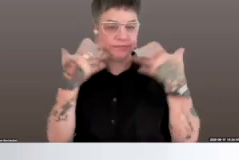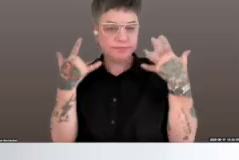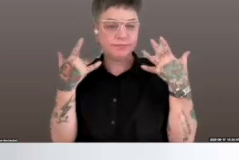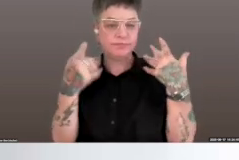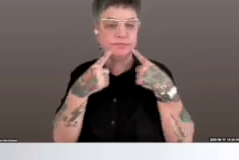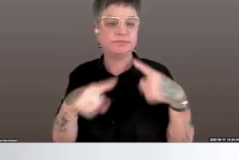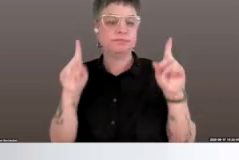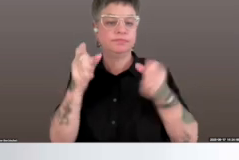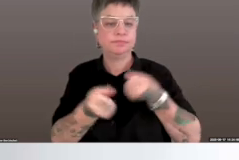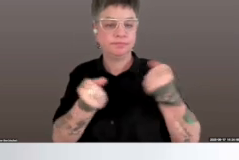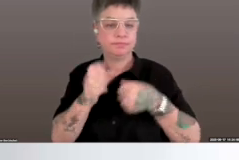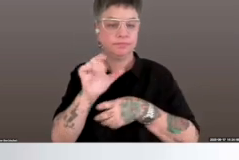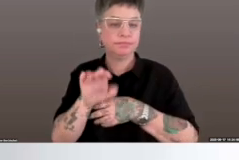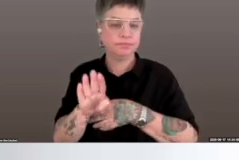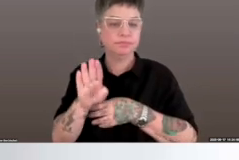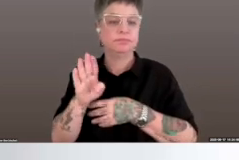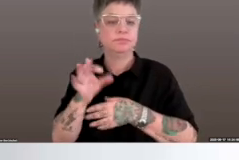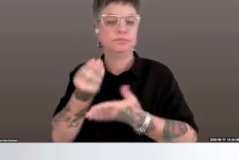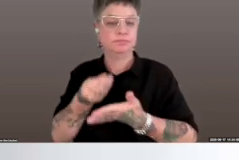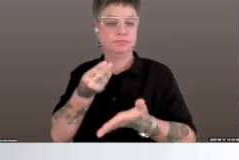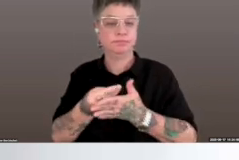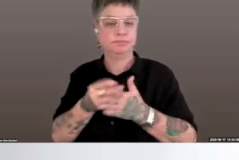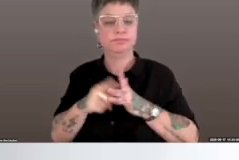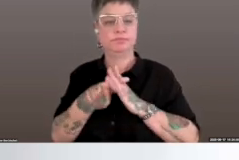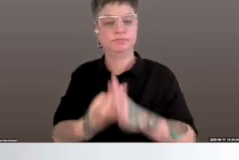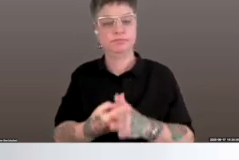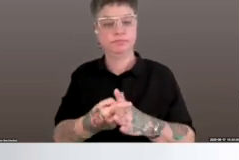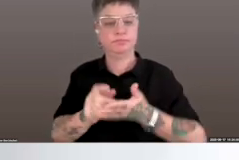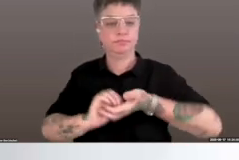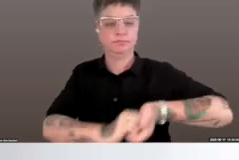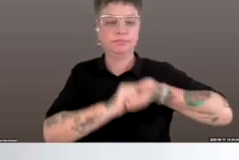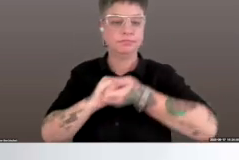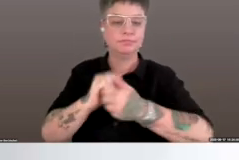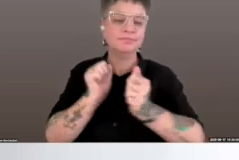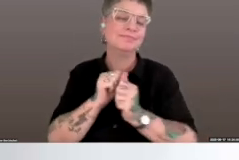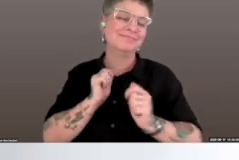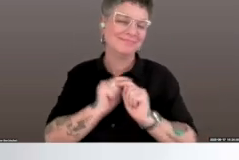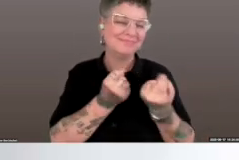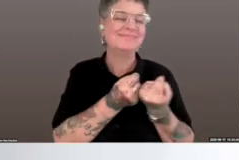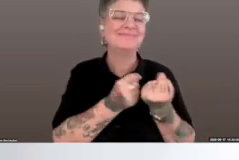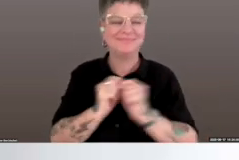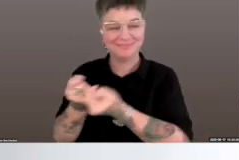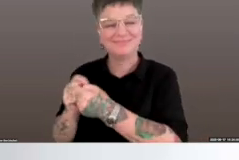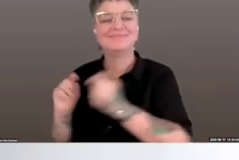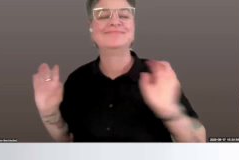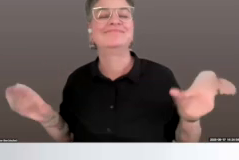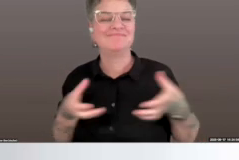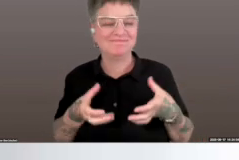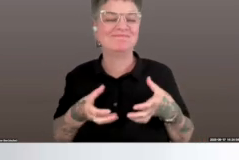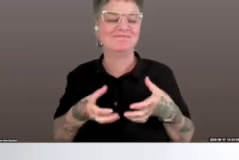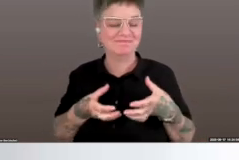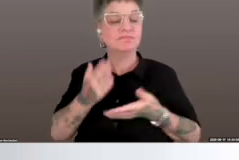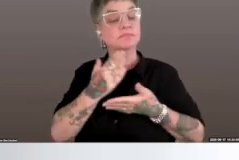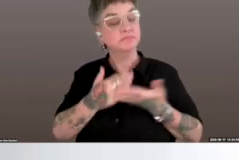for distribution of CARB funds and sparked the ongoing collaboration between our teams. Some of the other projects and deliverables under